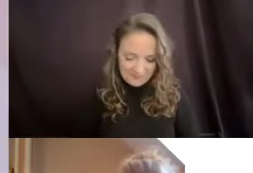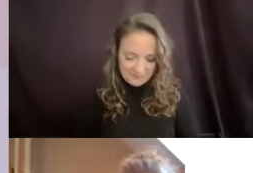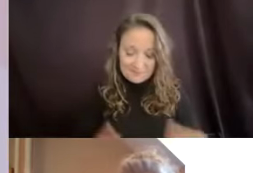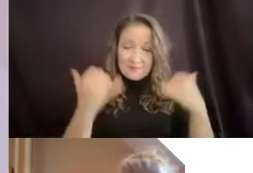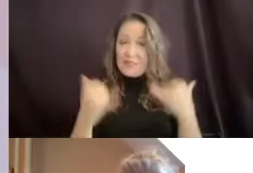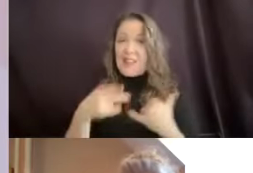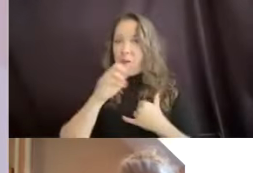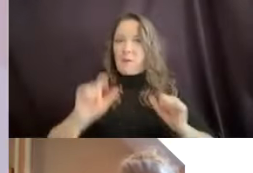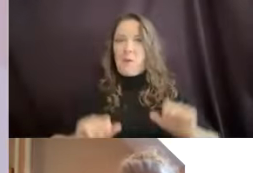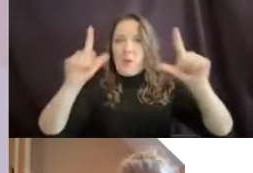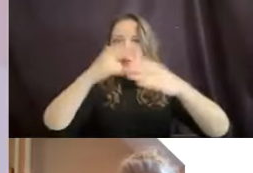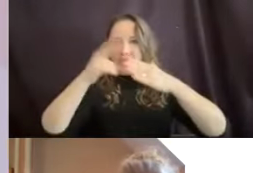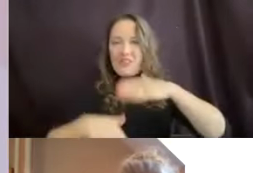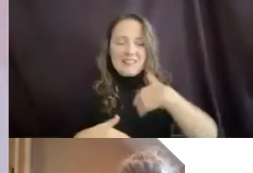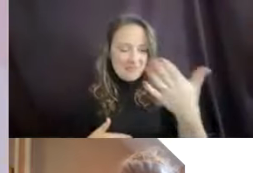poll results.